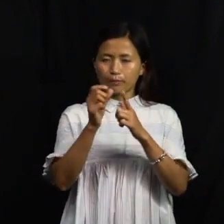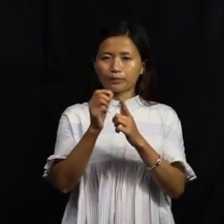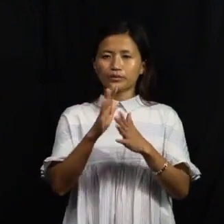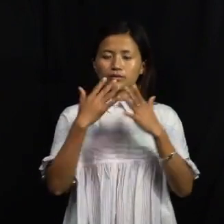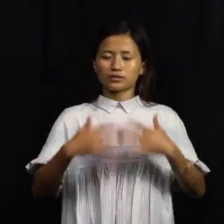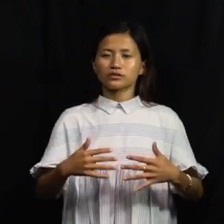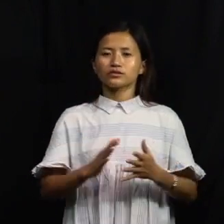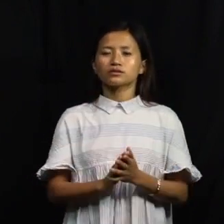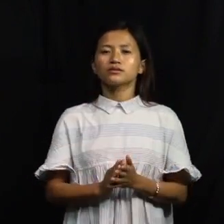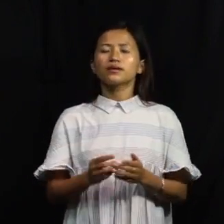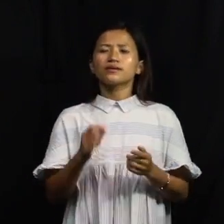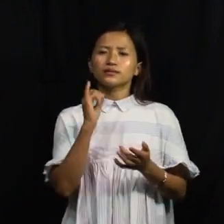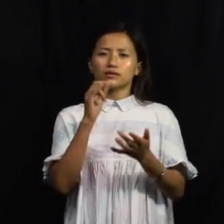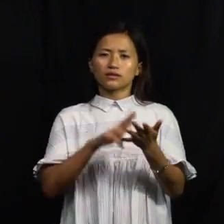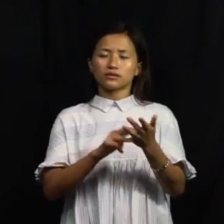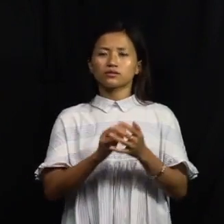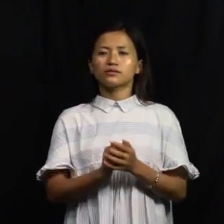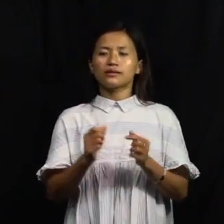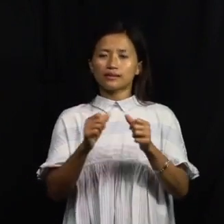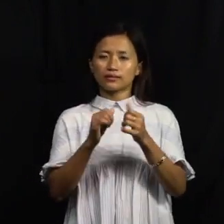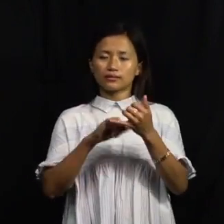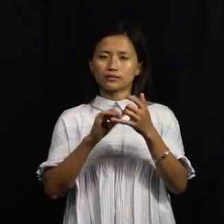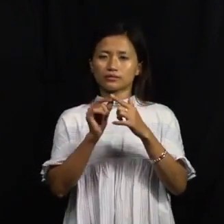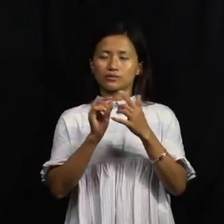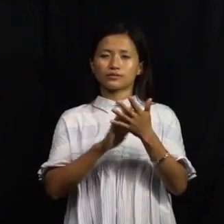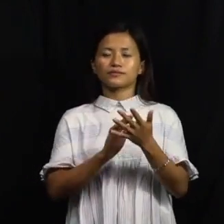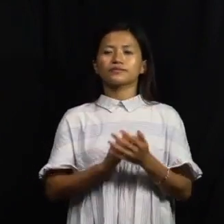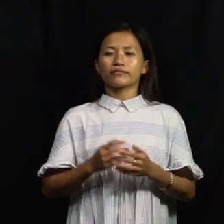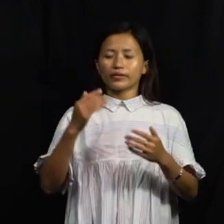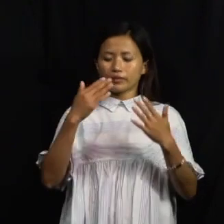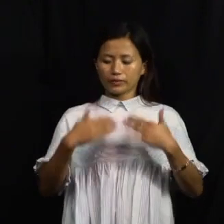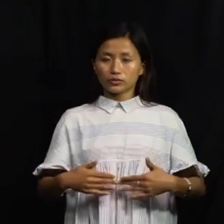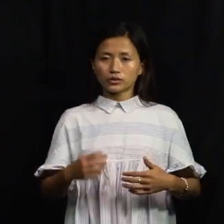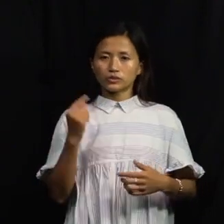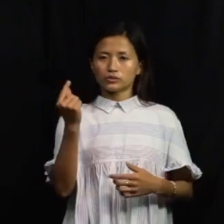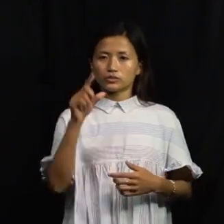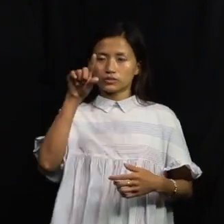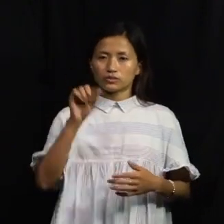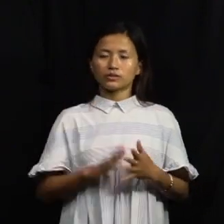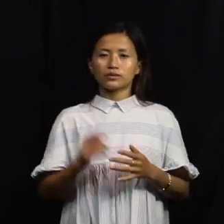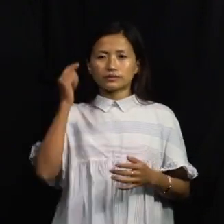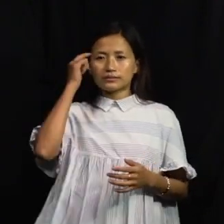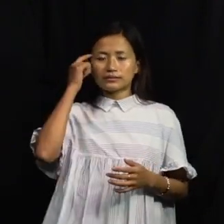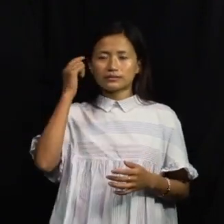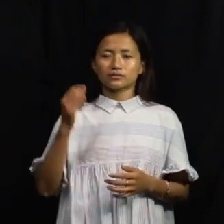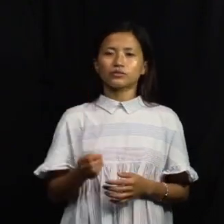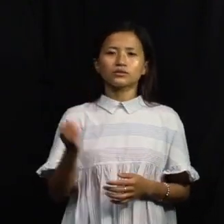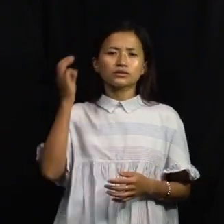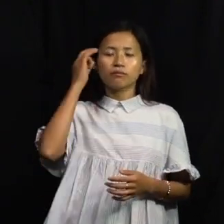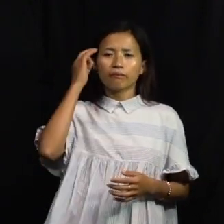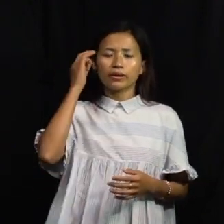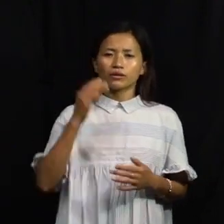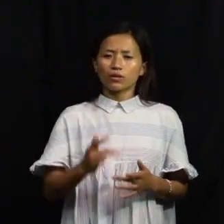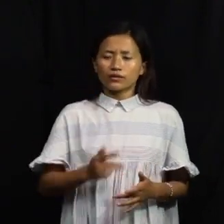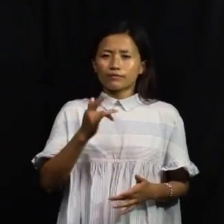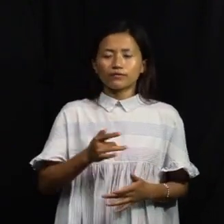intellectual aspects also, right? That means to do with the body, the mind, the soul, the thinking process, the feelings,